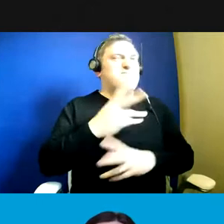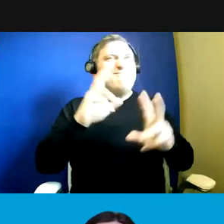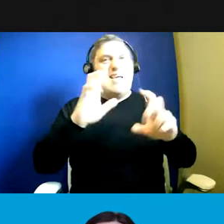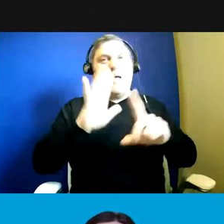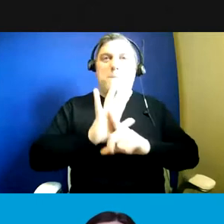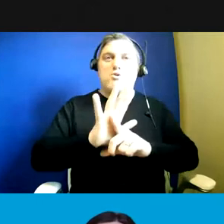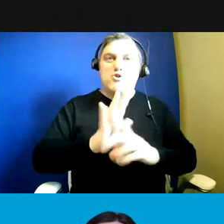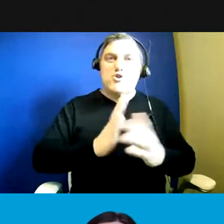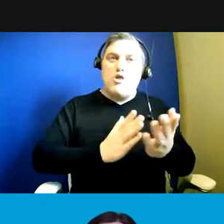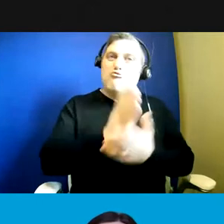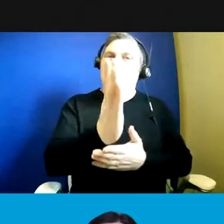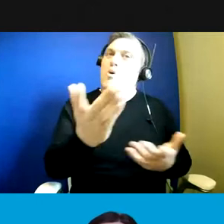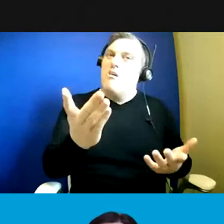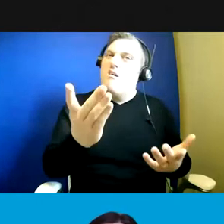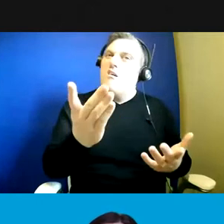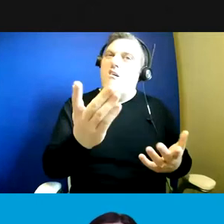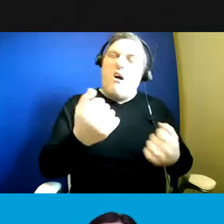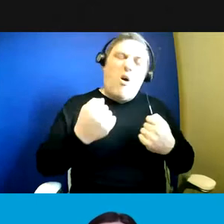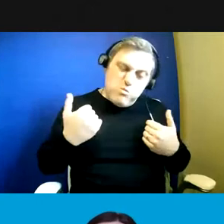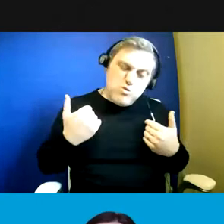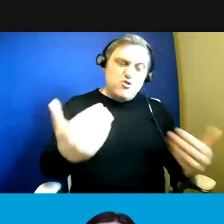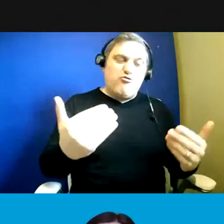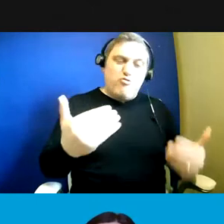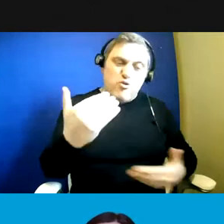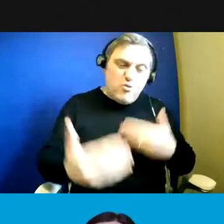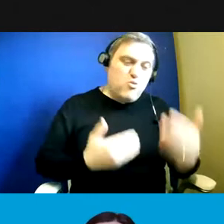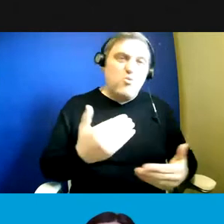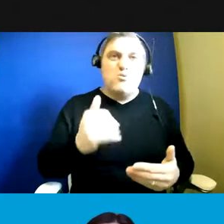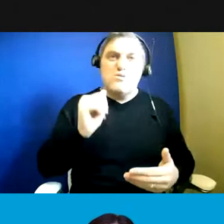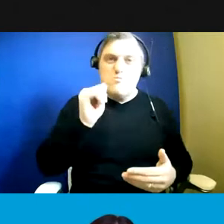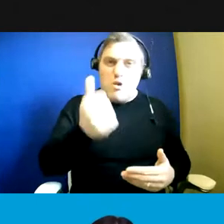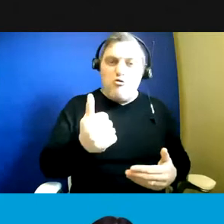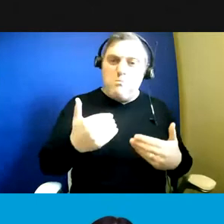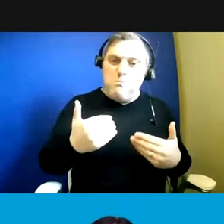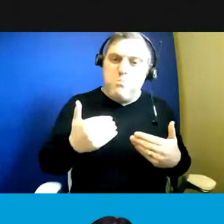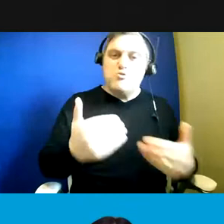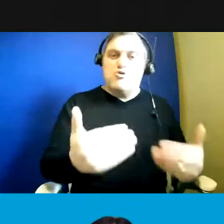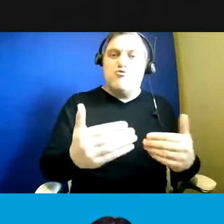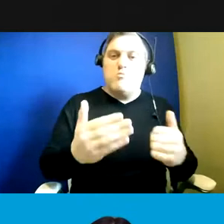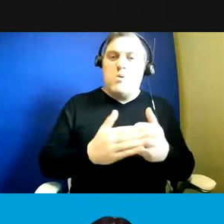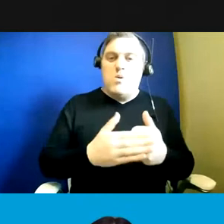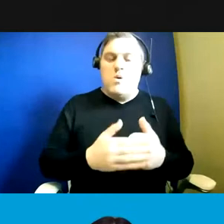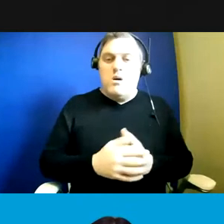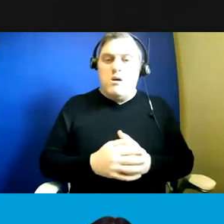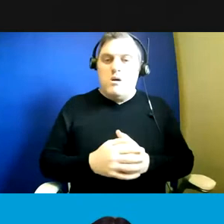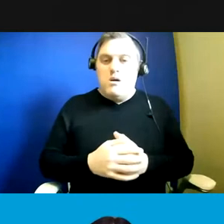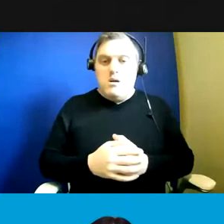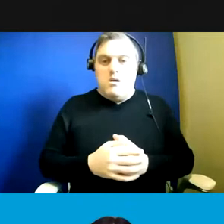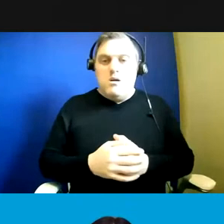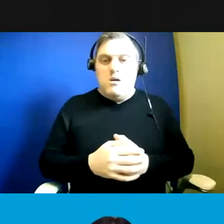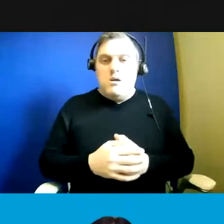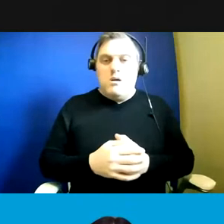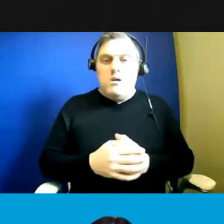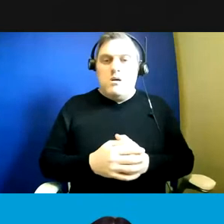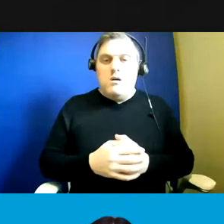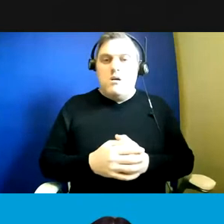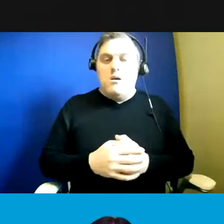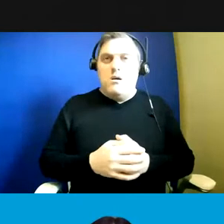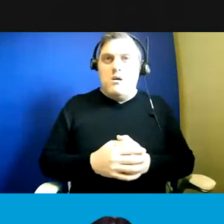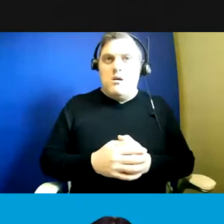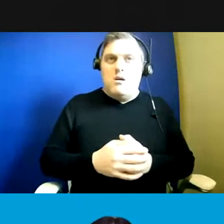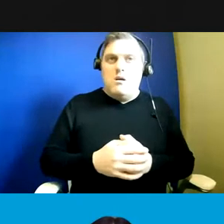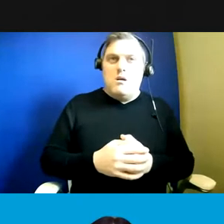bit. I'll just push through my limits, and then the next day I'll push a bit more, and I'll push a bit more, and I'll push a bit more, and then it will gradually just